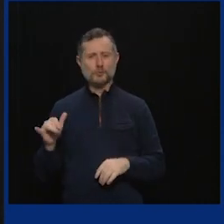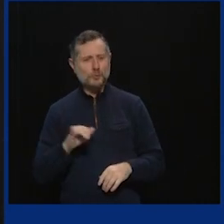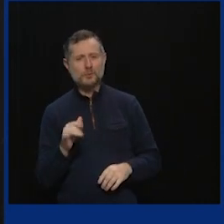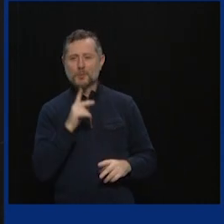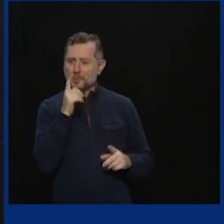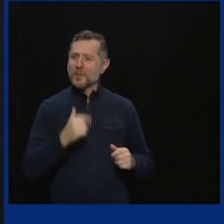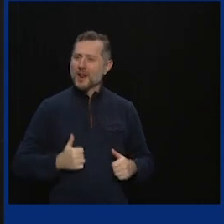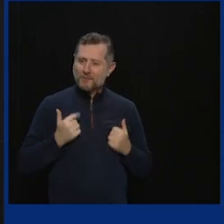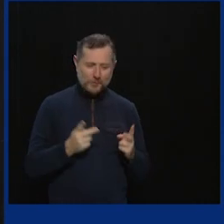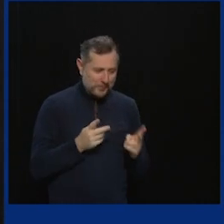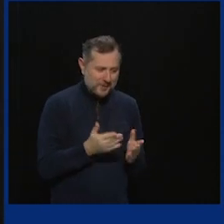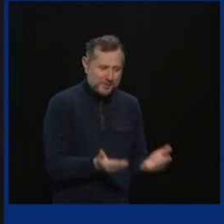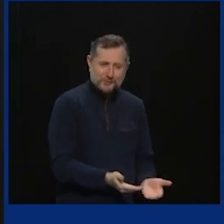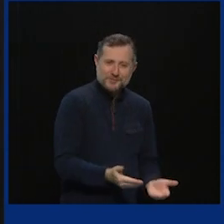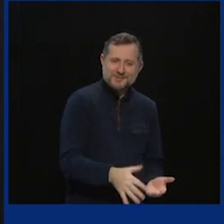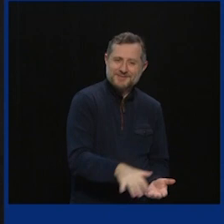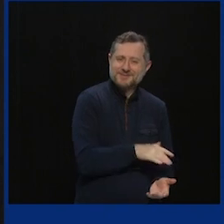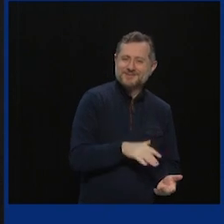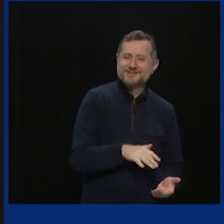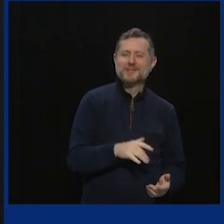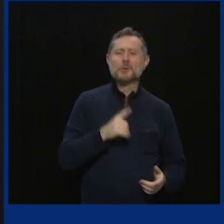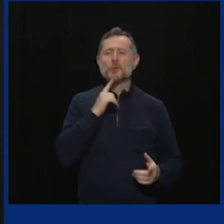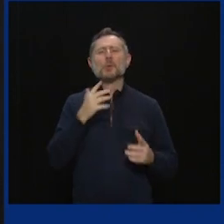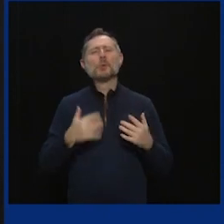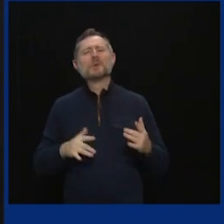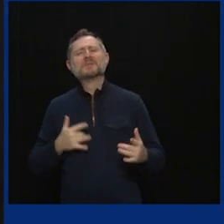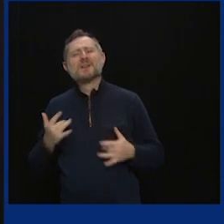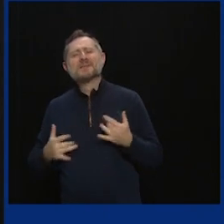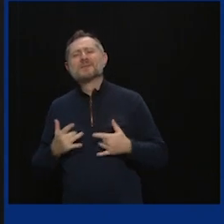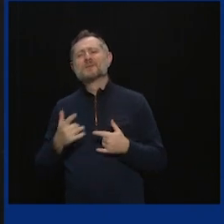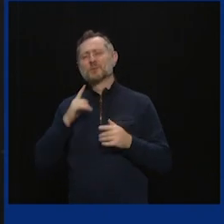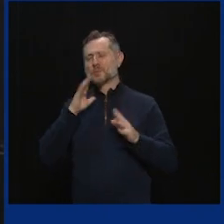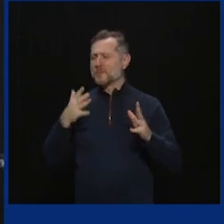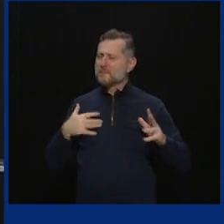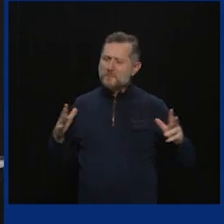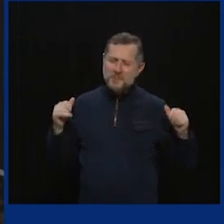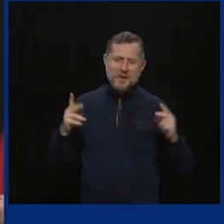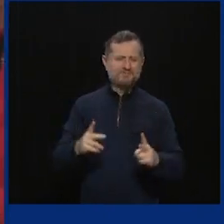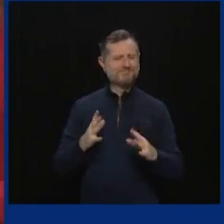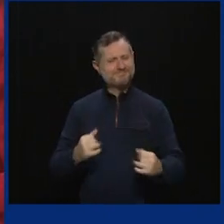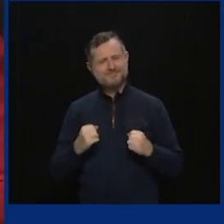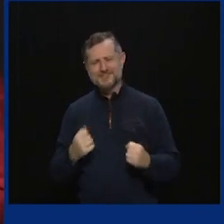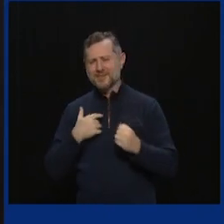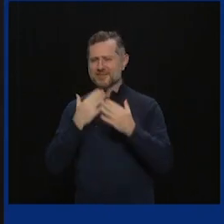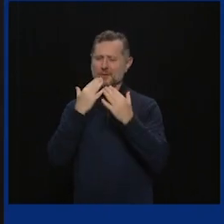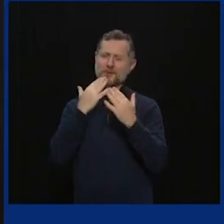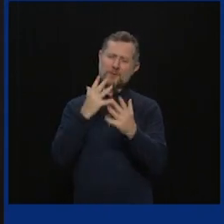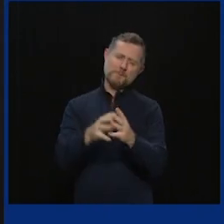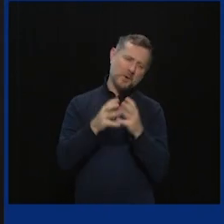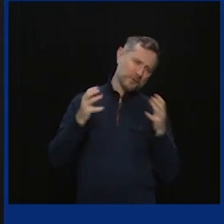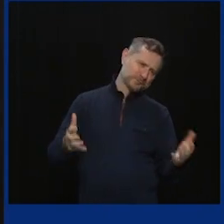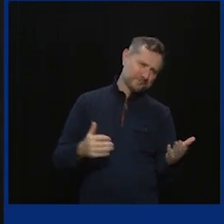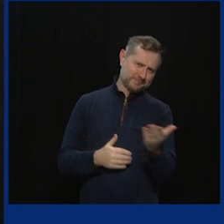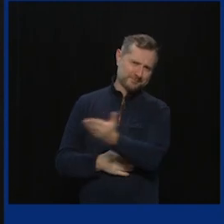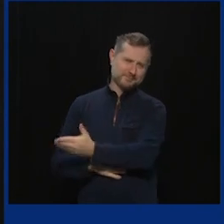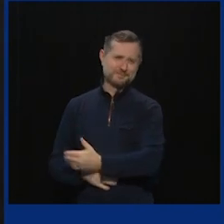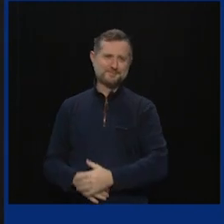and know that we're going to come back strong, and thank you very much. And now we'd like to present the